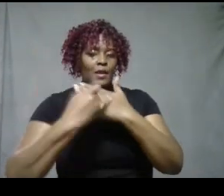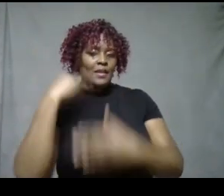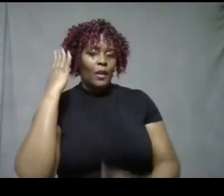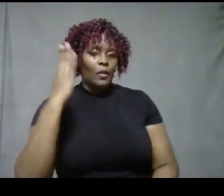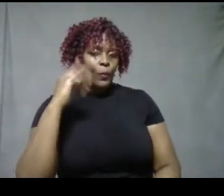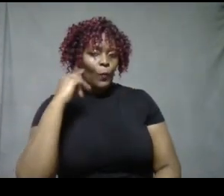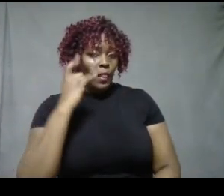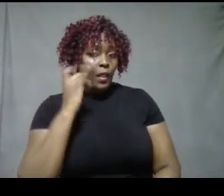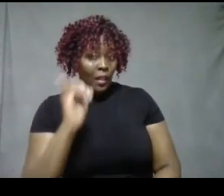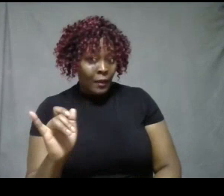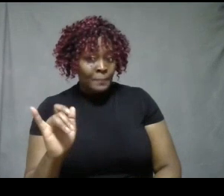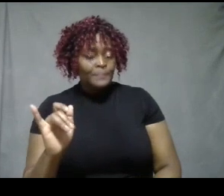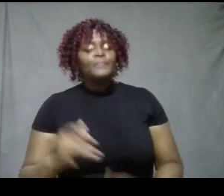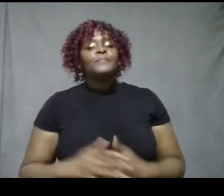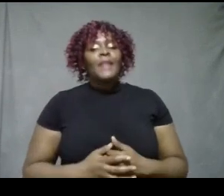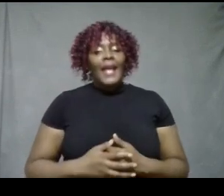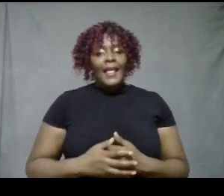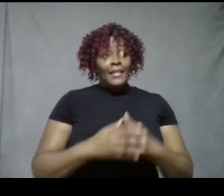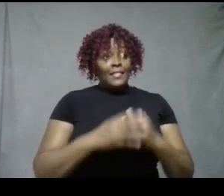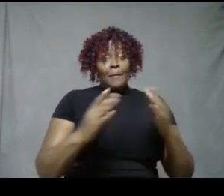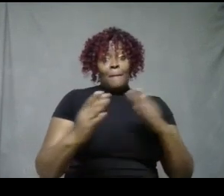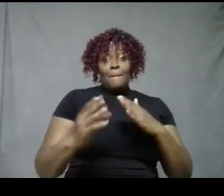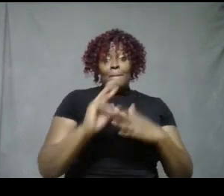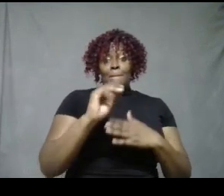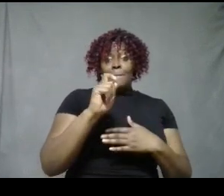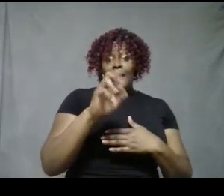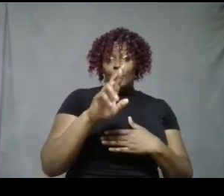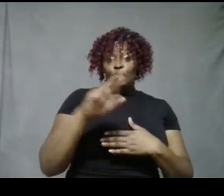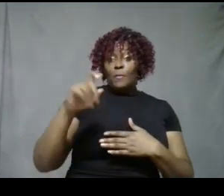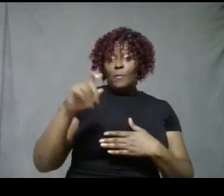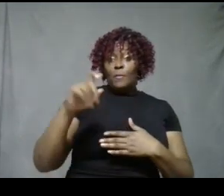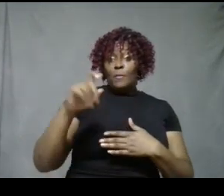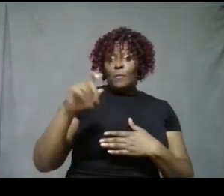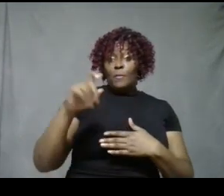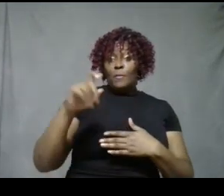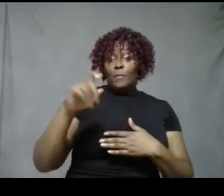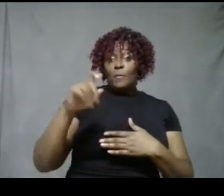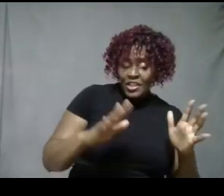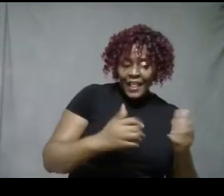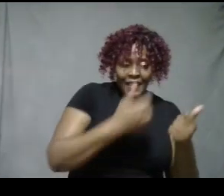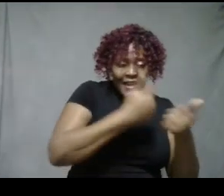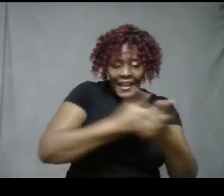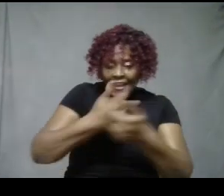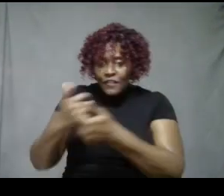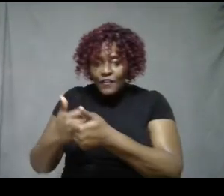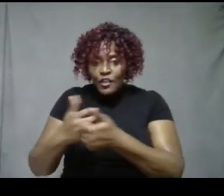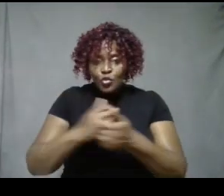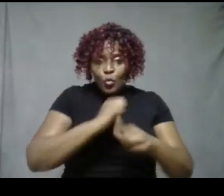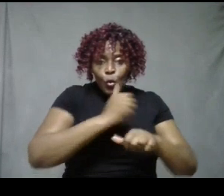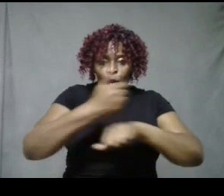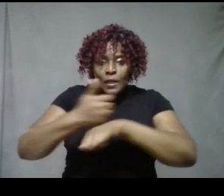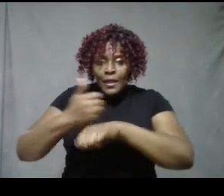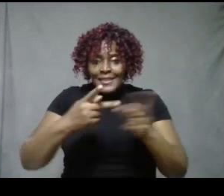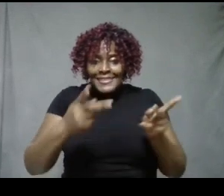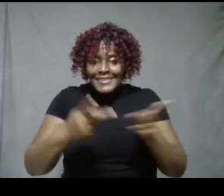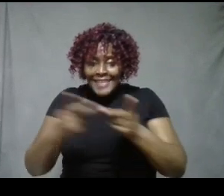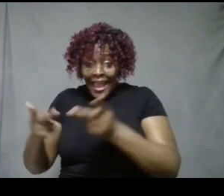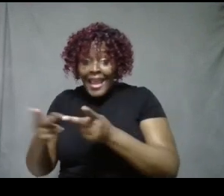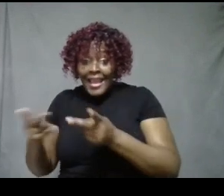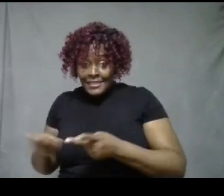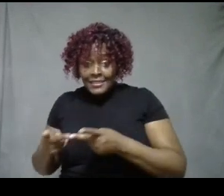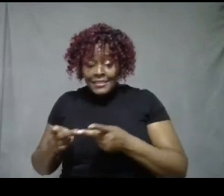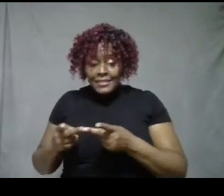after that, the master plan and then individual site plans for whatever specific site development occurs within that